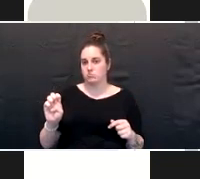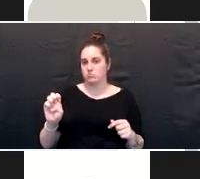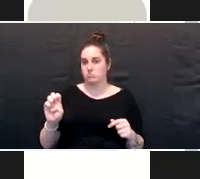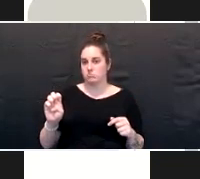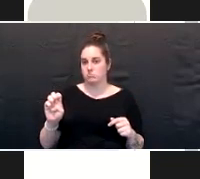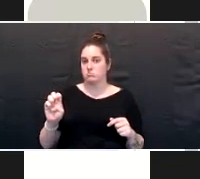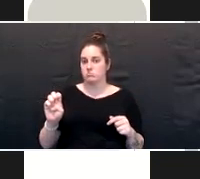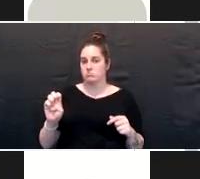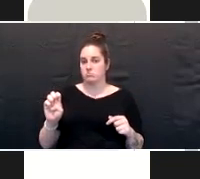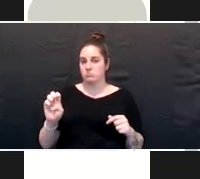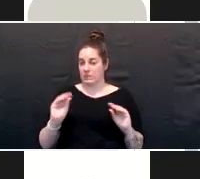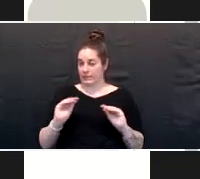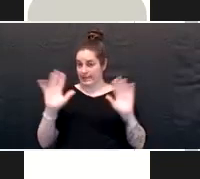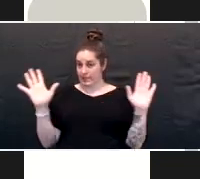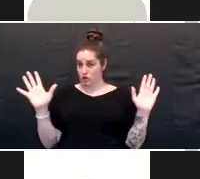So, um,